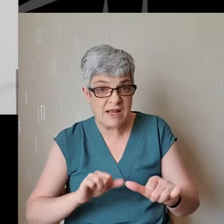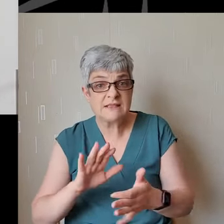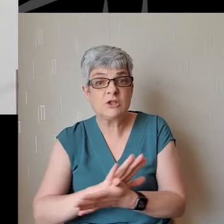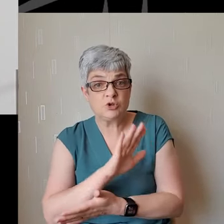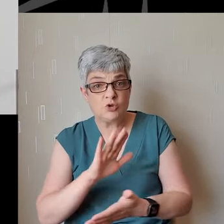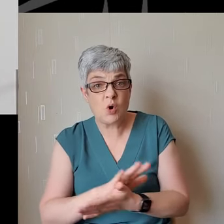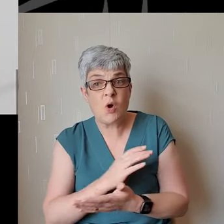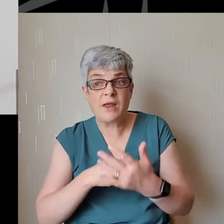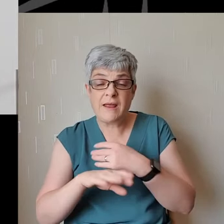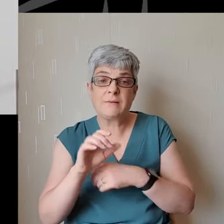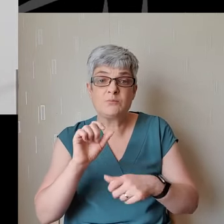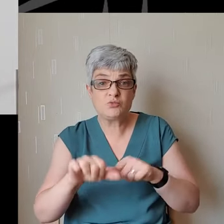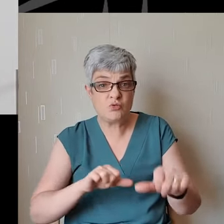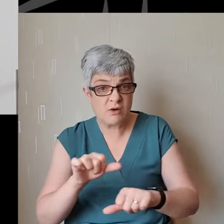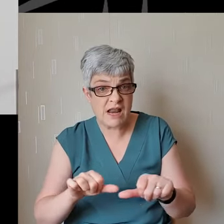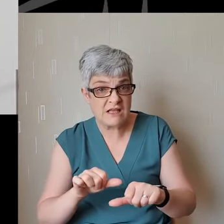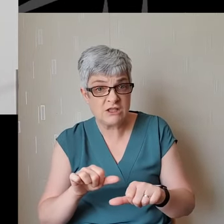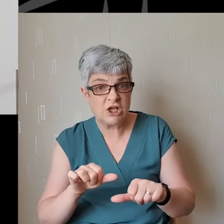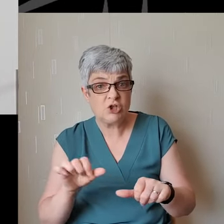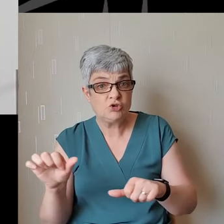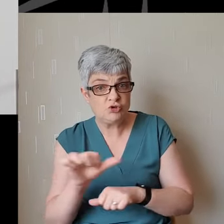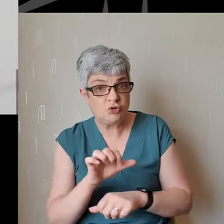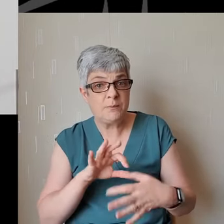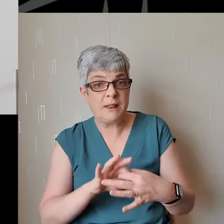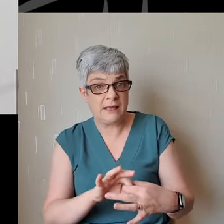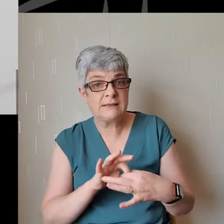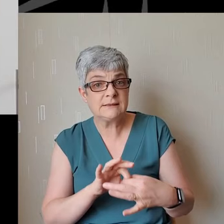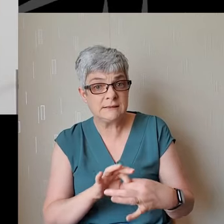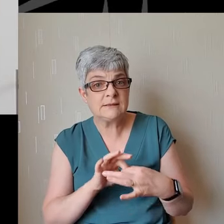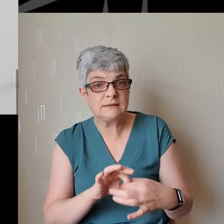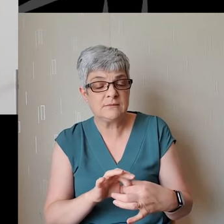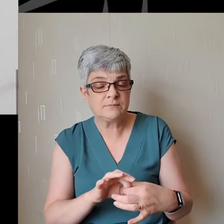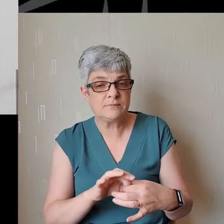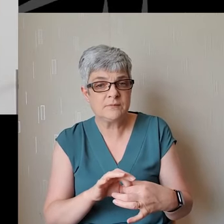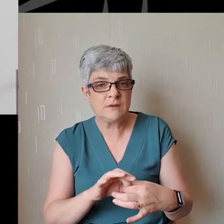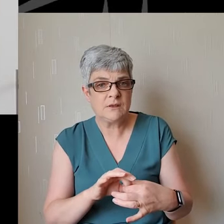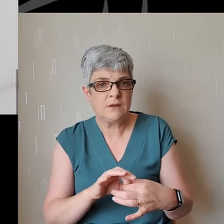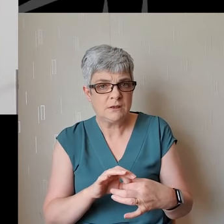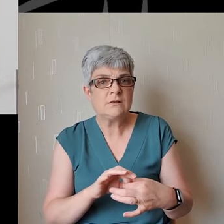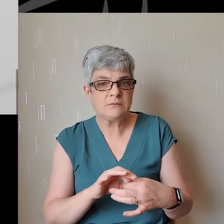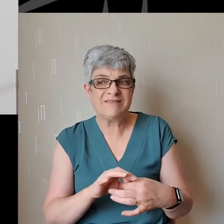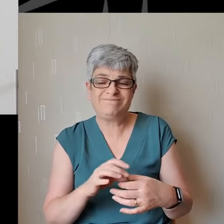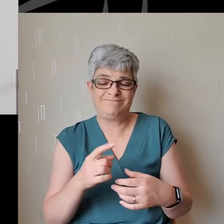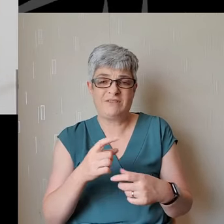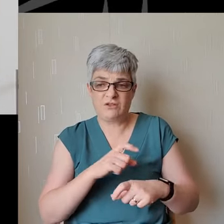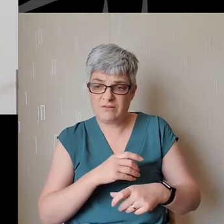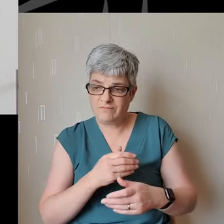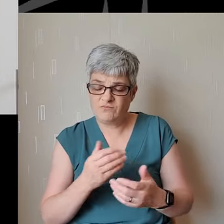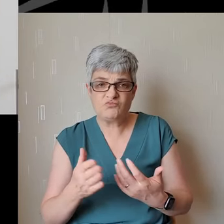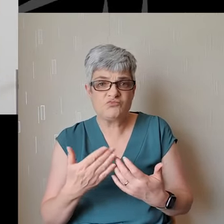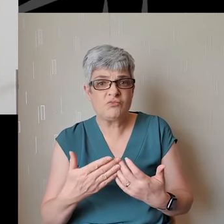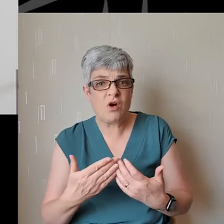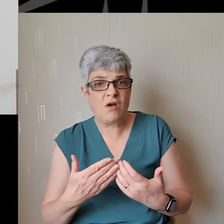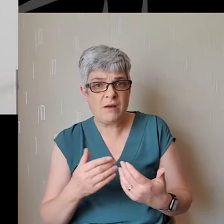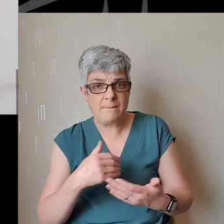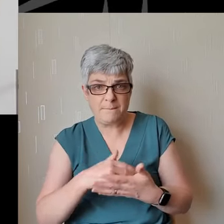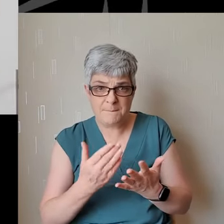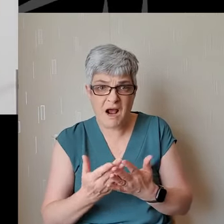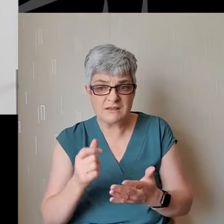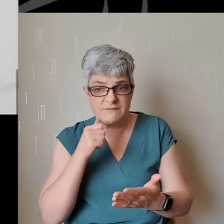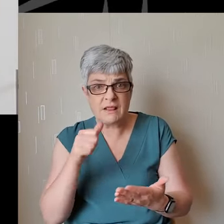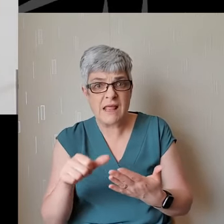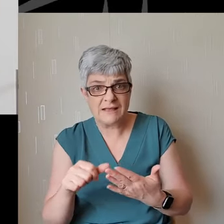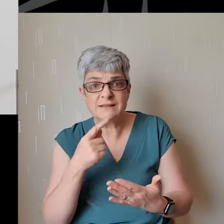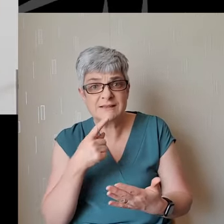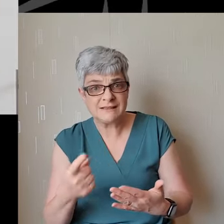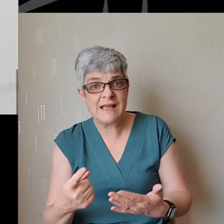that progress should go hand in hand. And indeed, that's noted throughout the rest of the letter of the